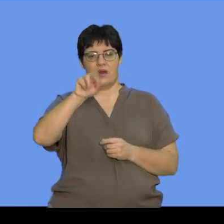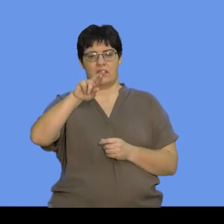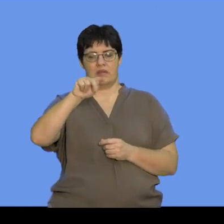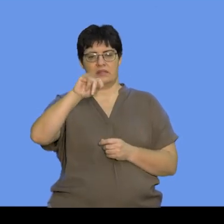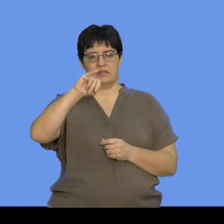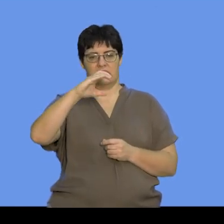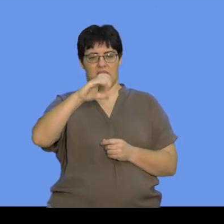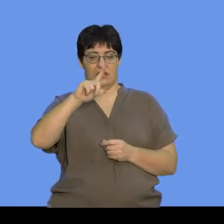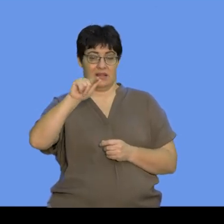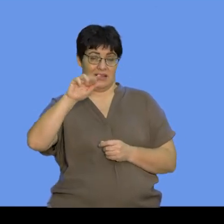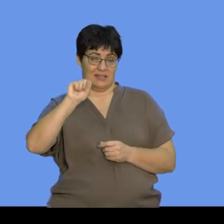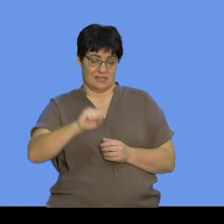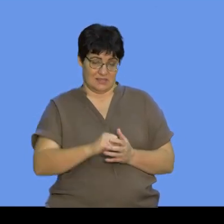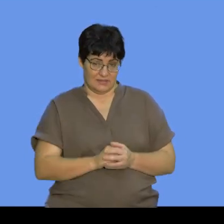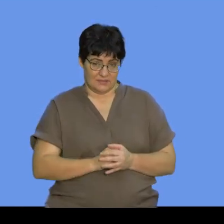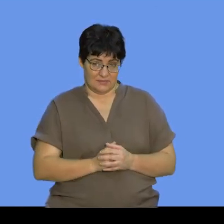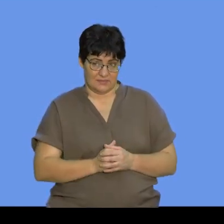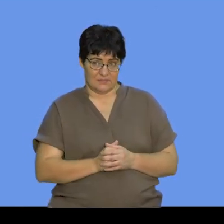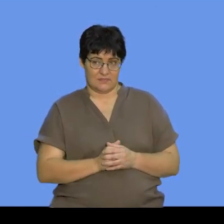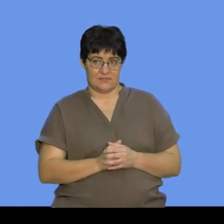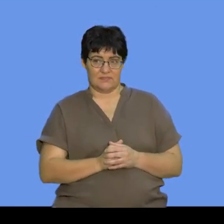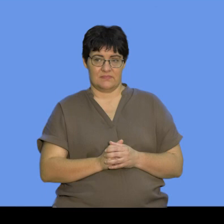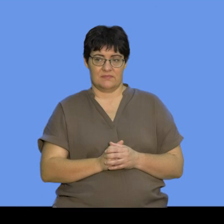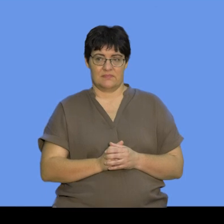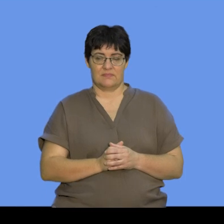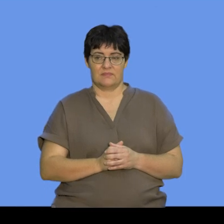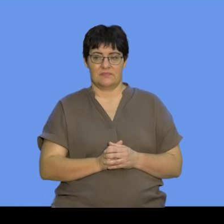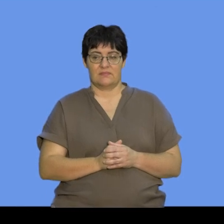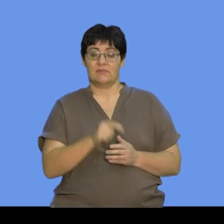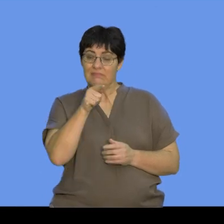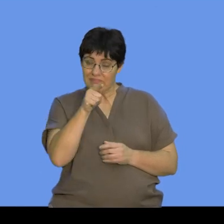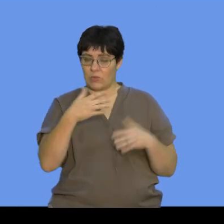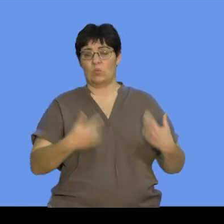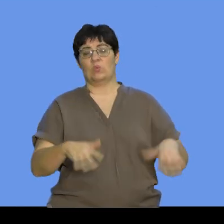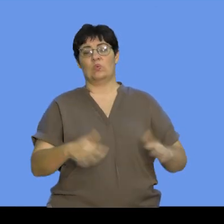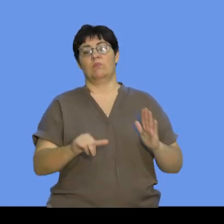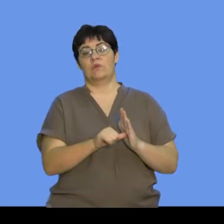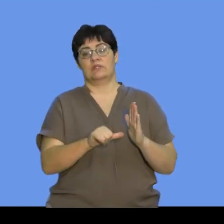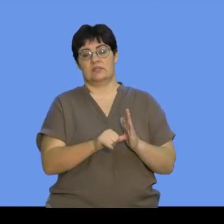matter consists of particles. Okay, that's very important.